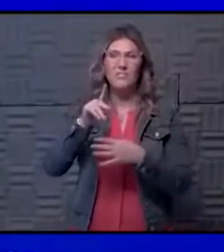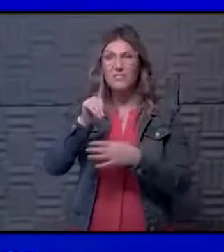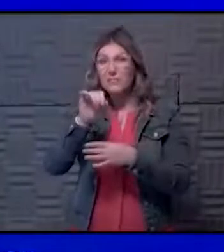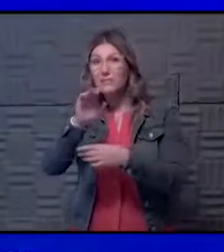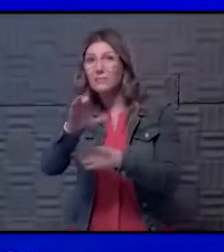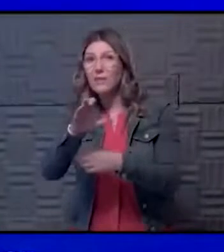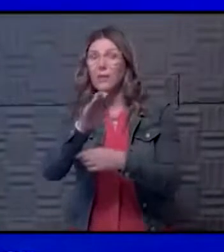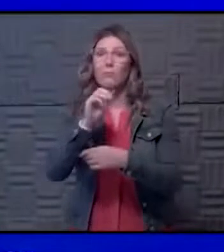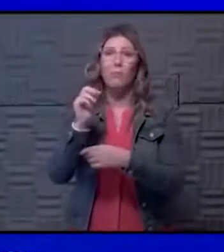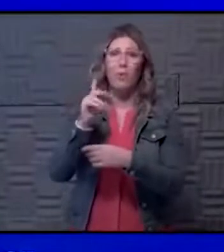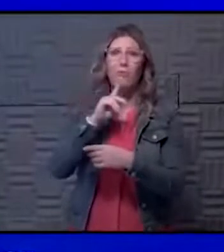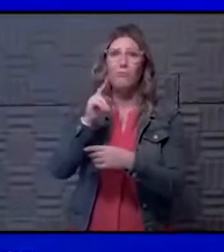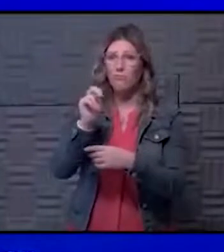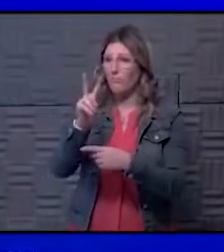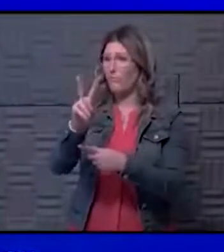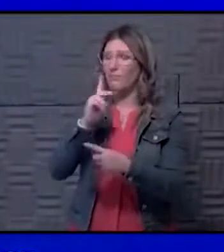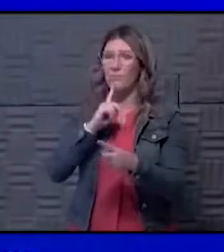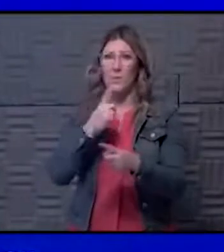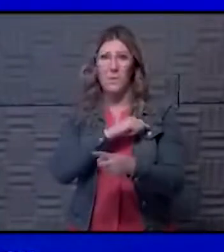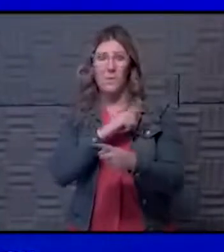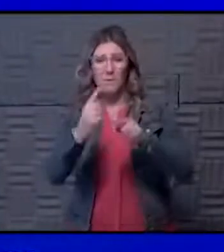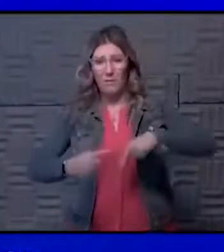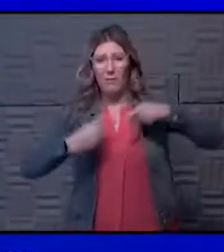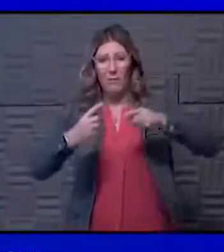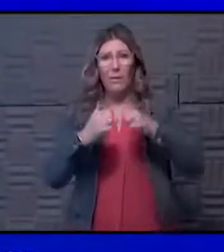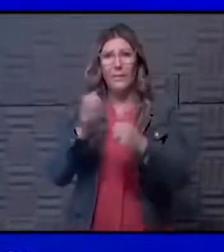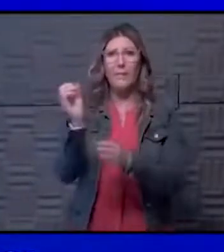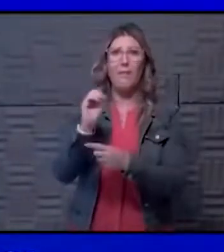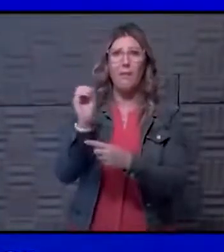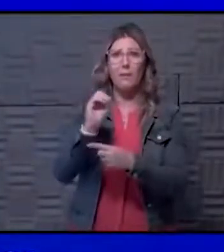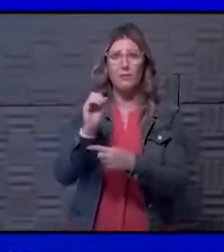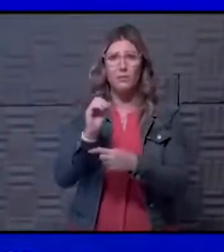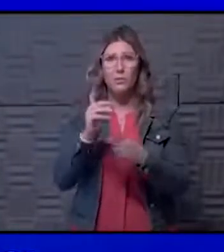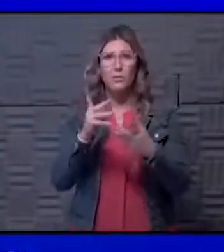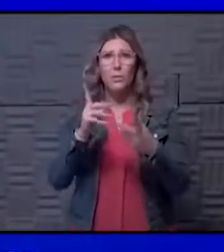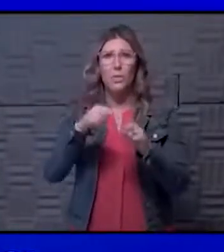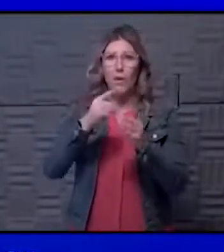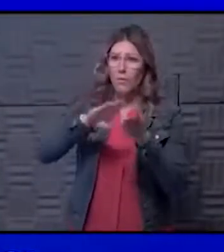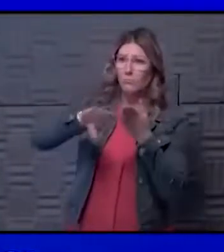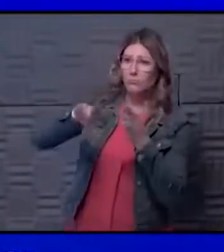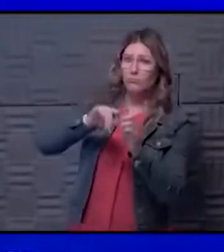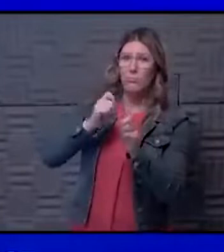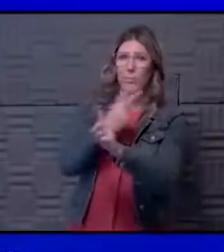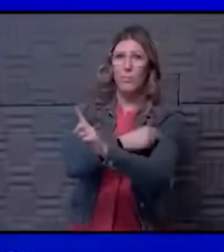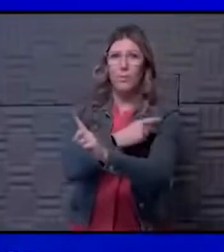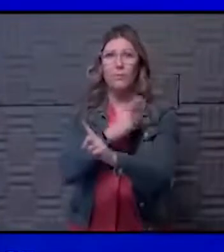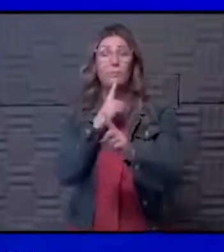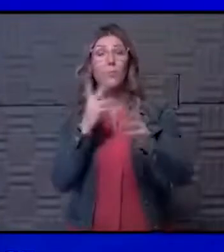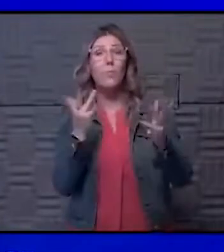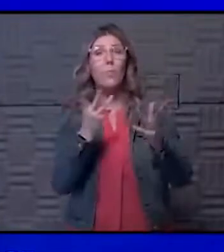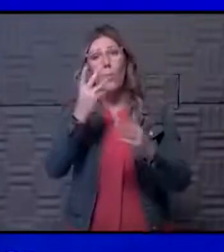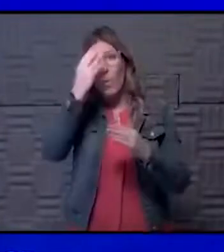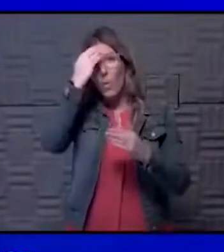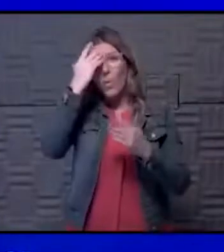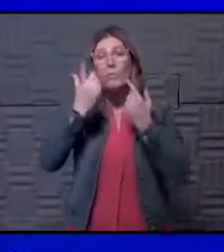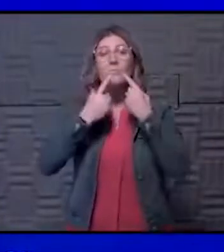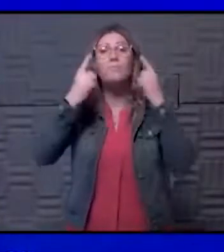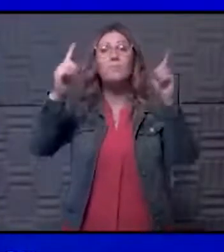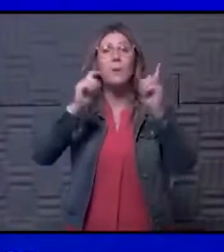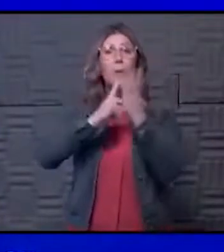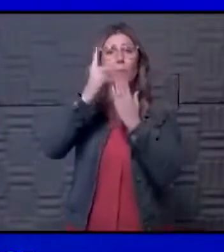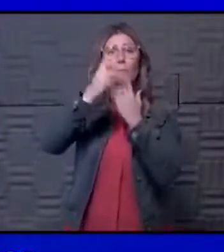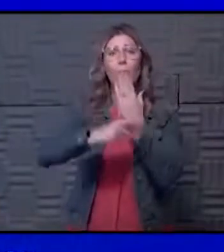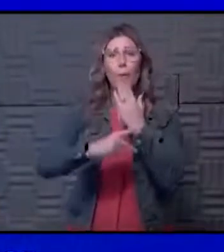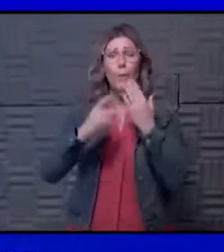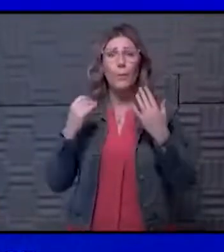finding oxygen to discharge people home with. So it can happen here as well. What we do know is that I think the success of our vaccination program now,